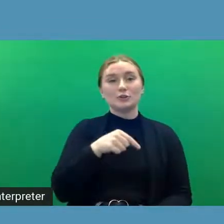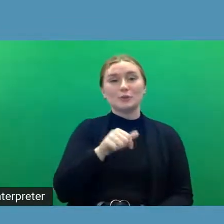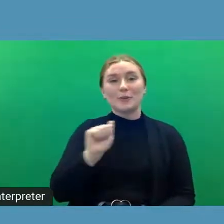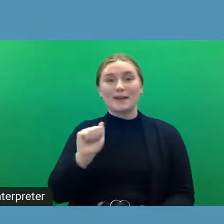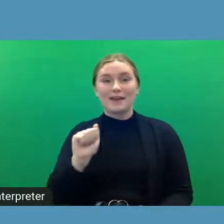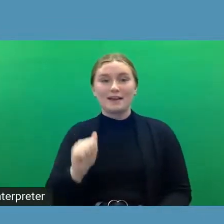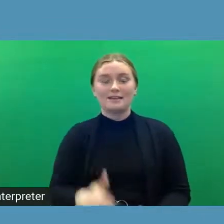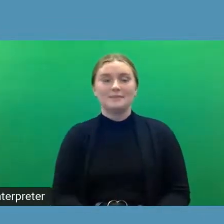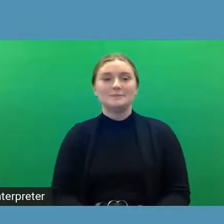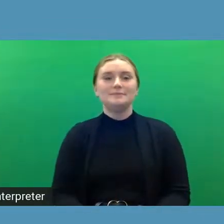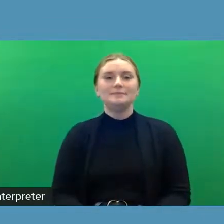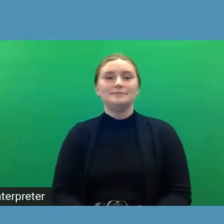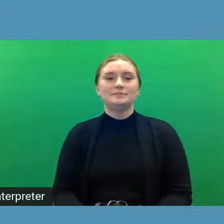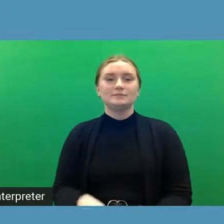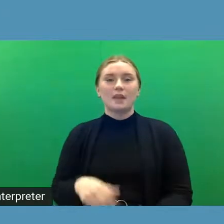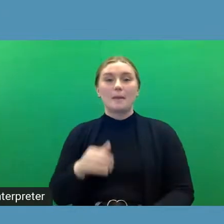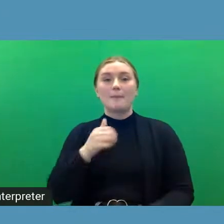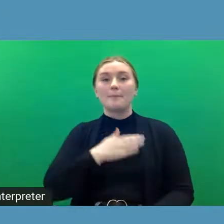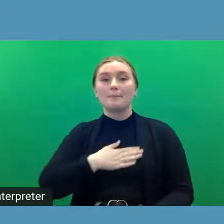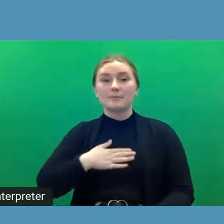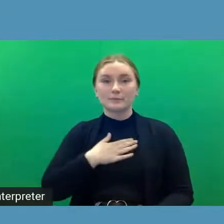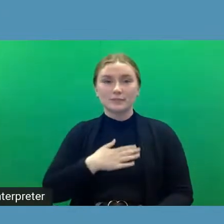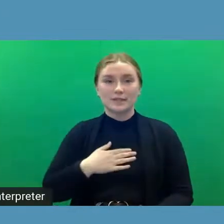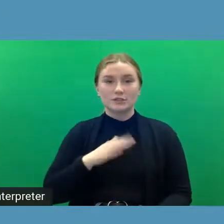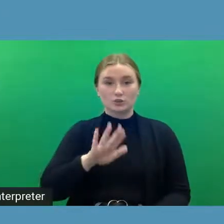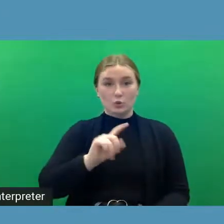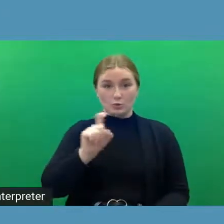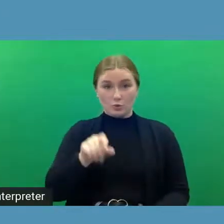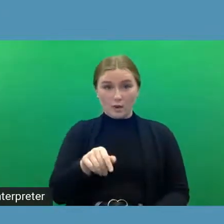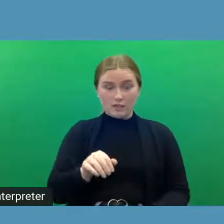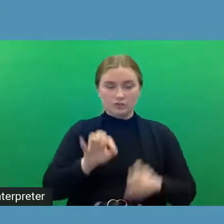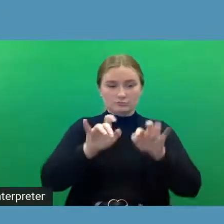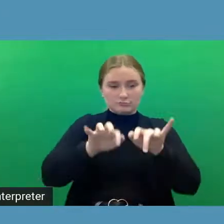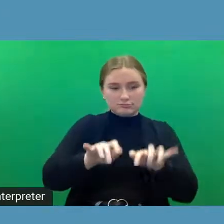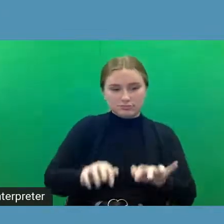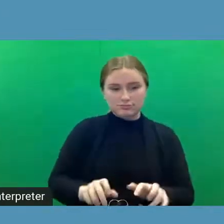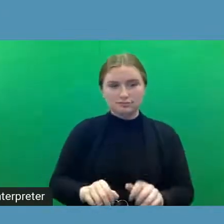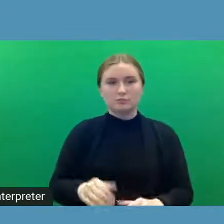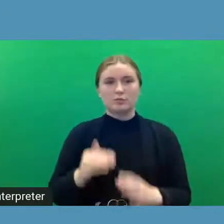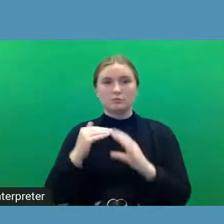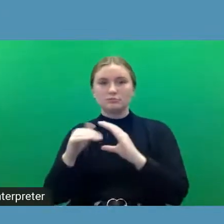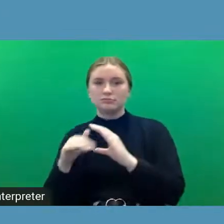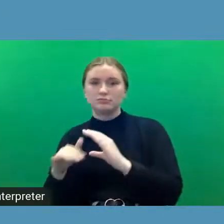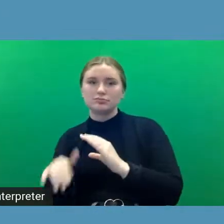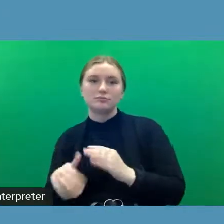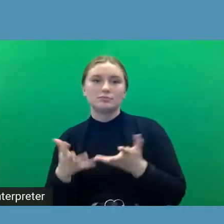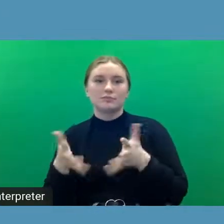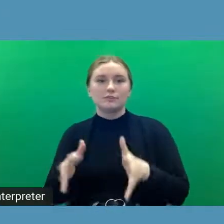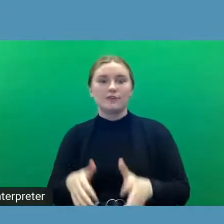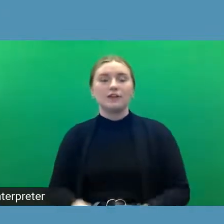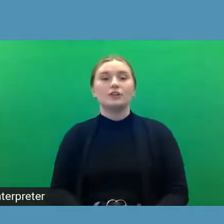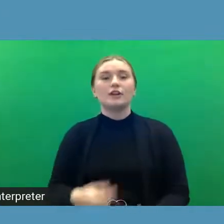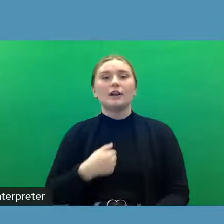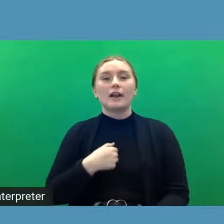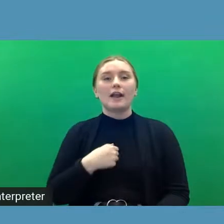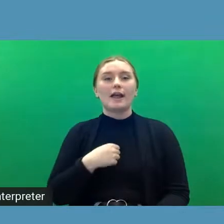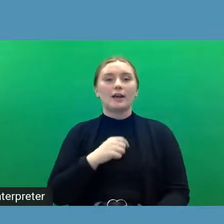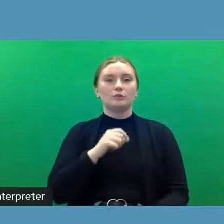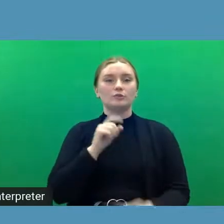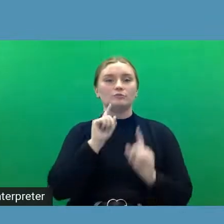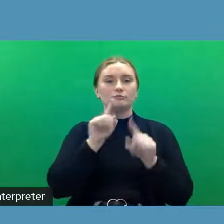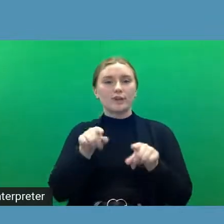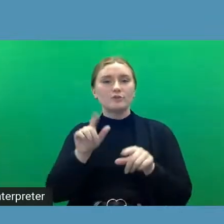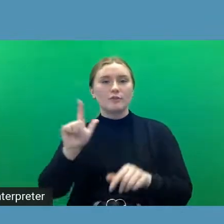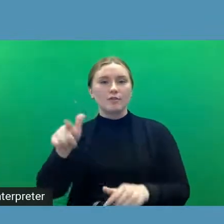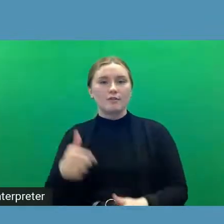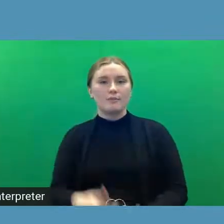questions in the chat, and a digital empowerment team member will be gathering them, and I will moderate the Q&A at the end.